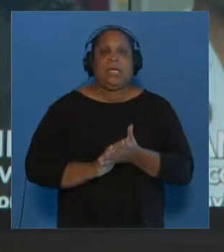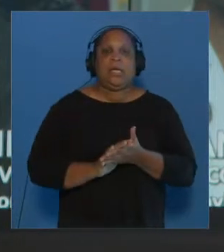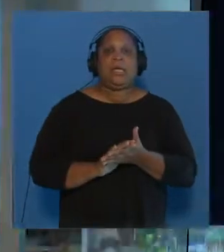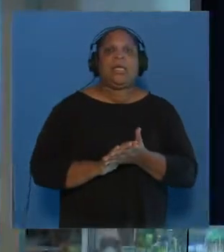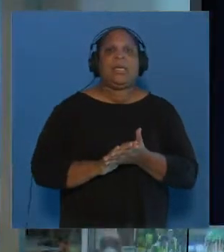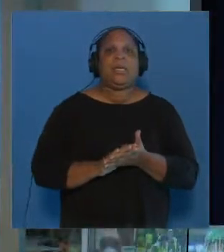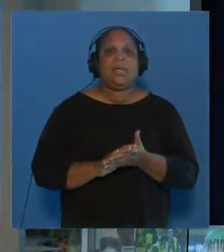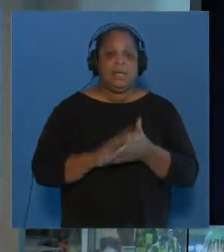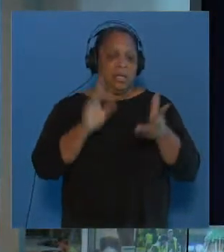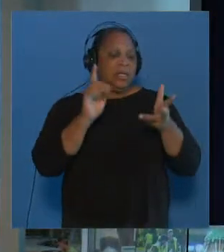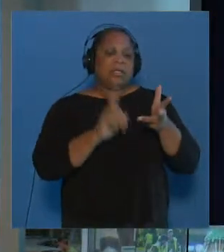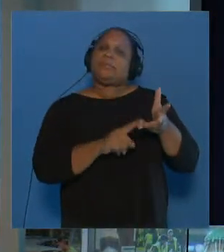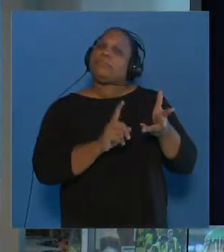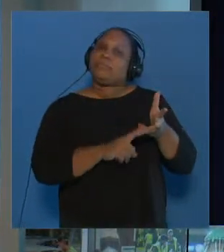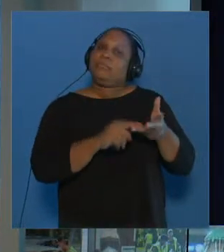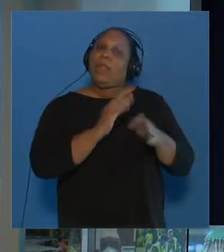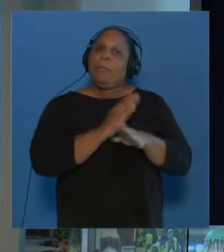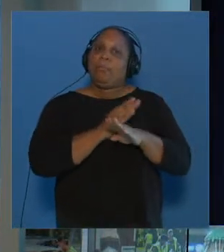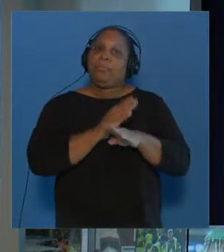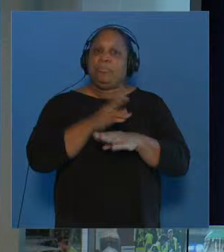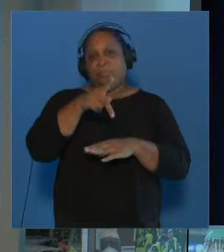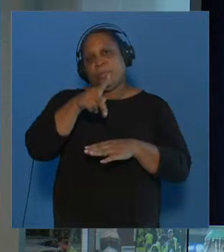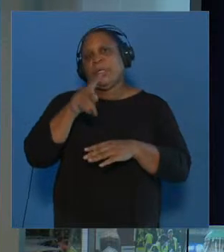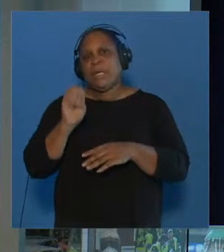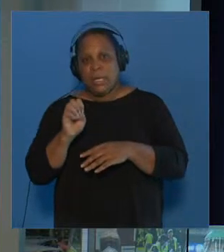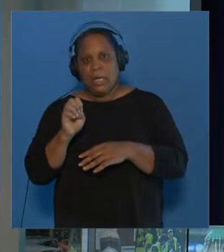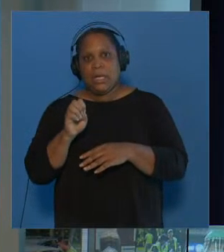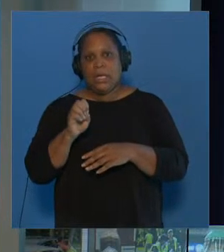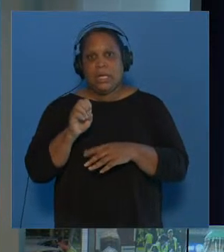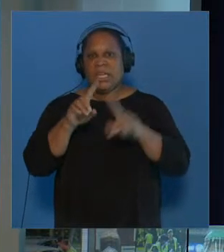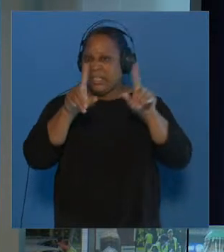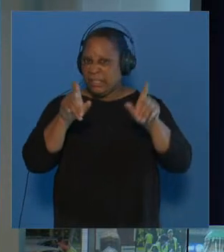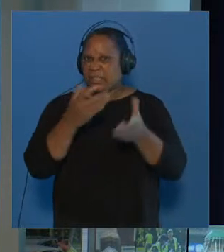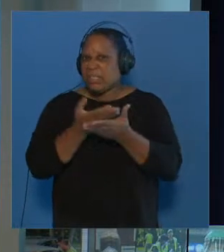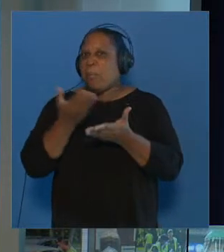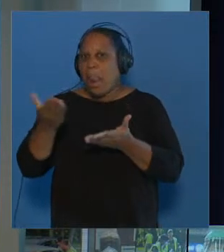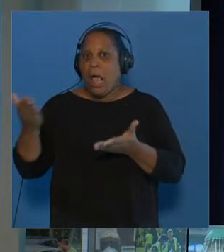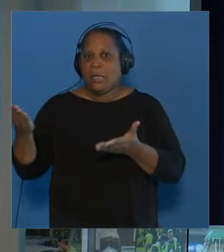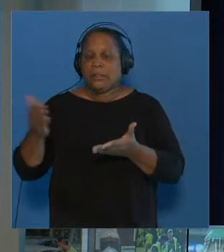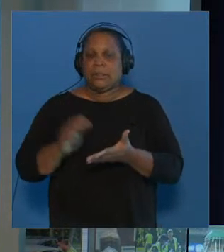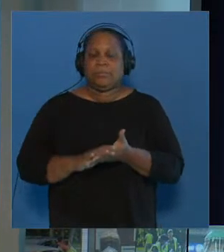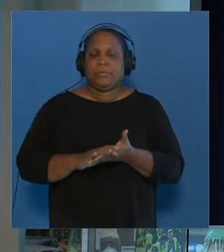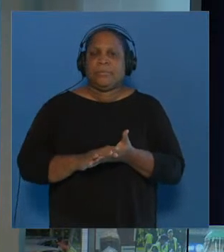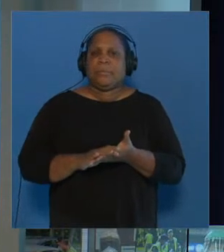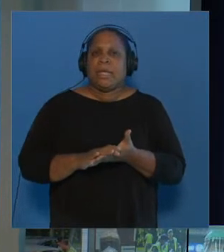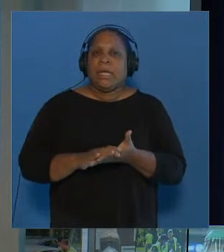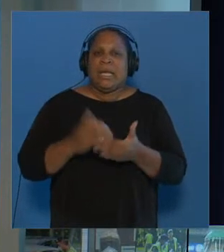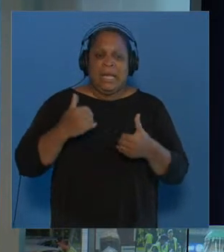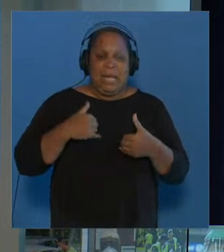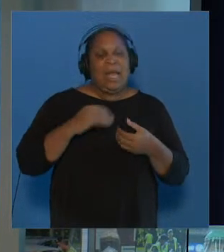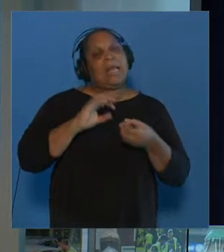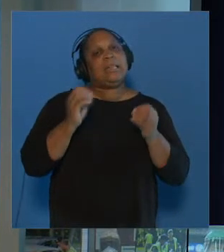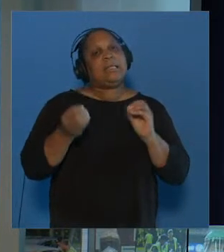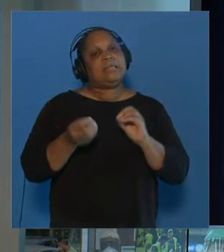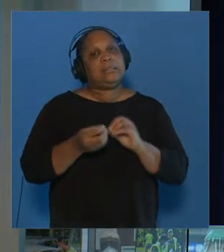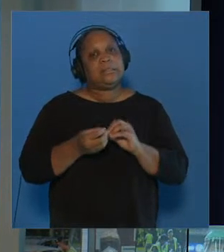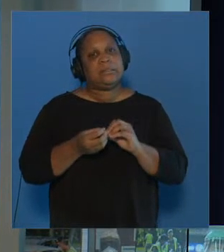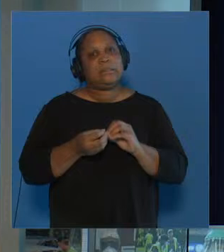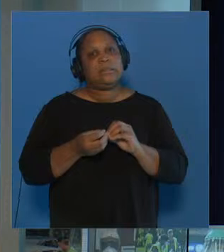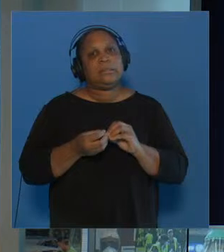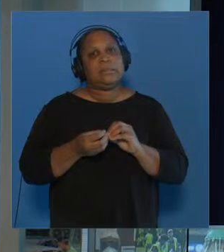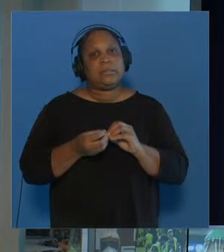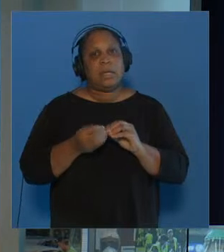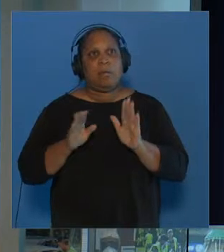regards to protective equipment and test kit supplies and all of that. We've got these numbers are just soaring in